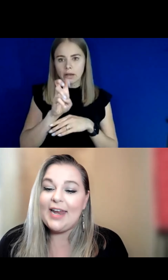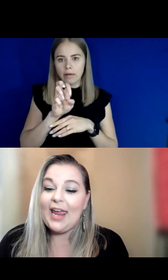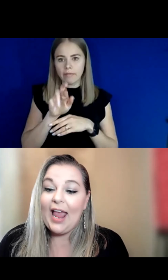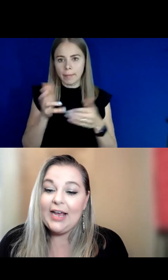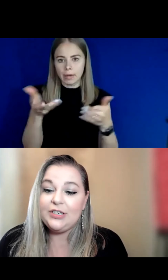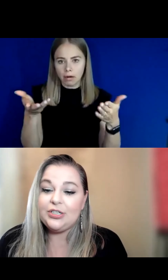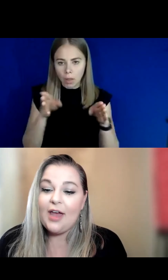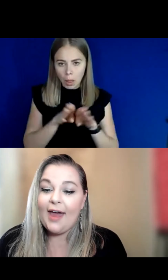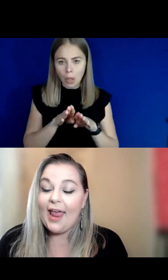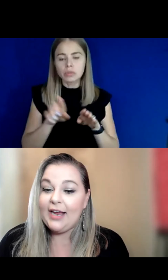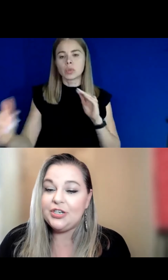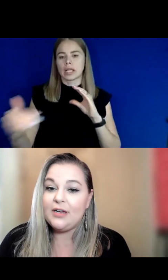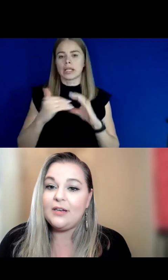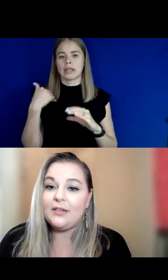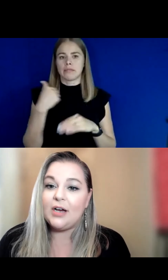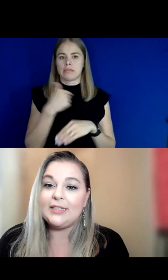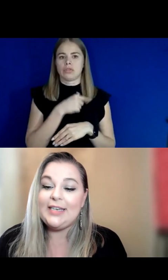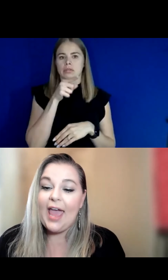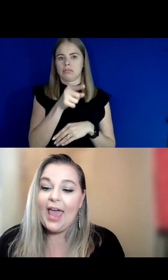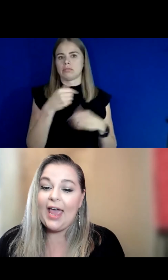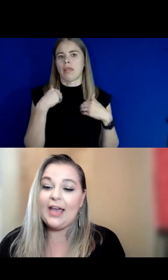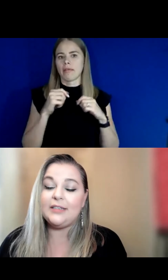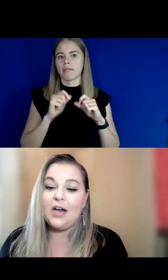email us at